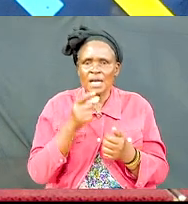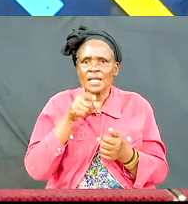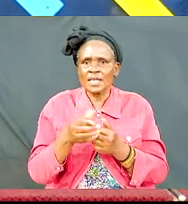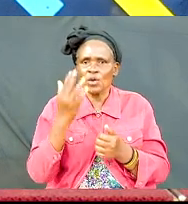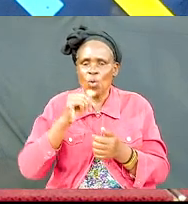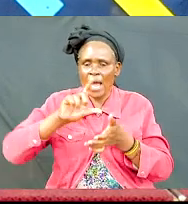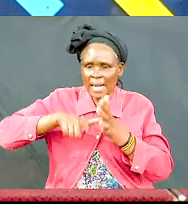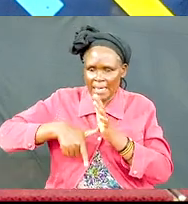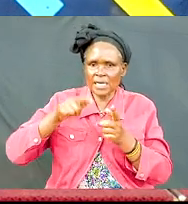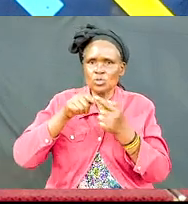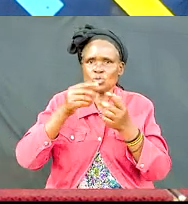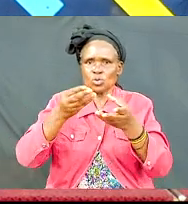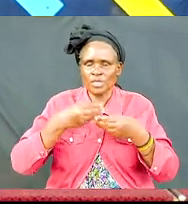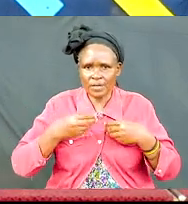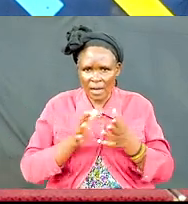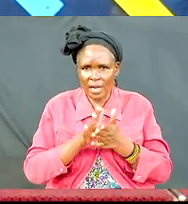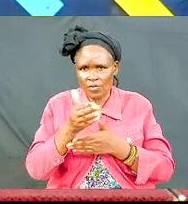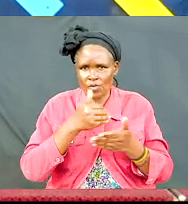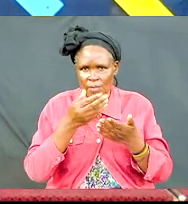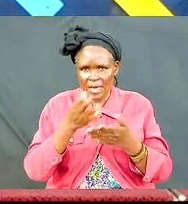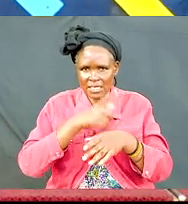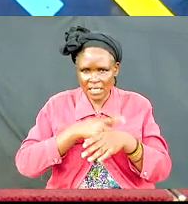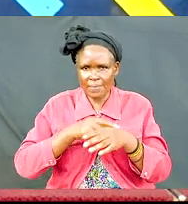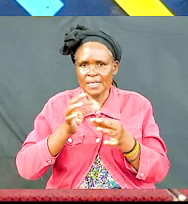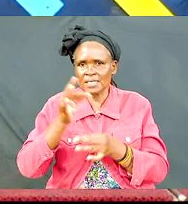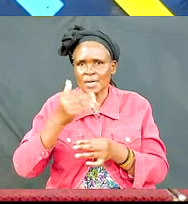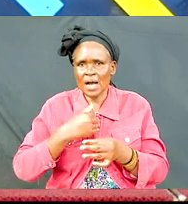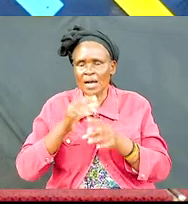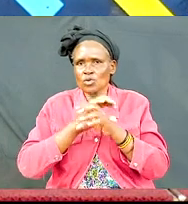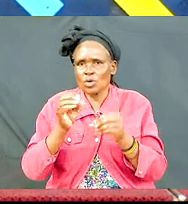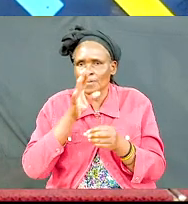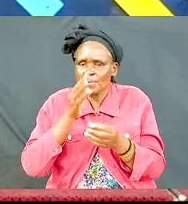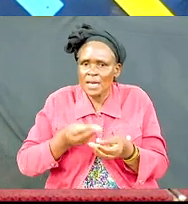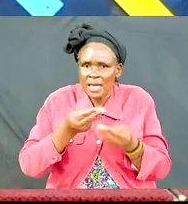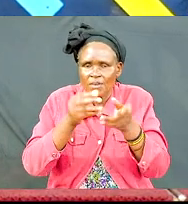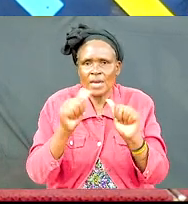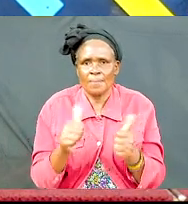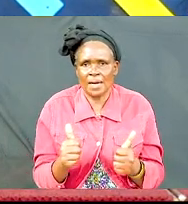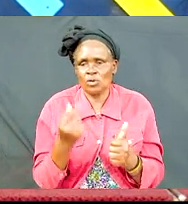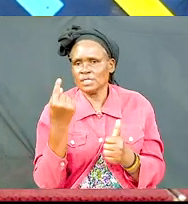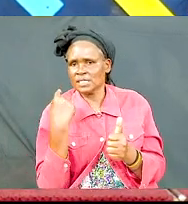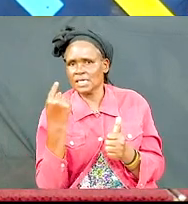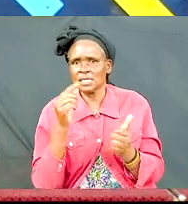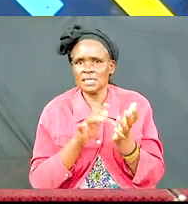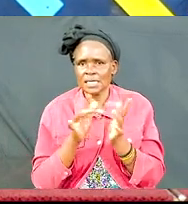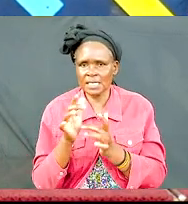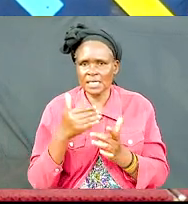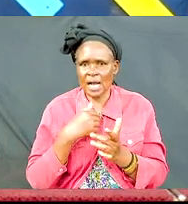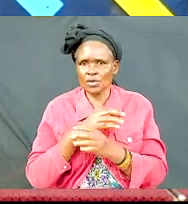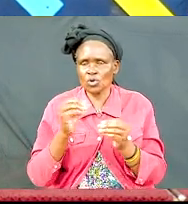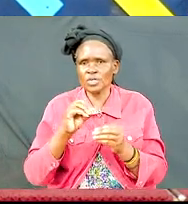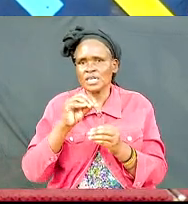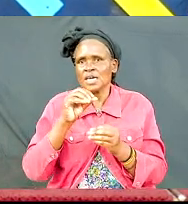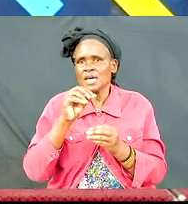to receive. Up to that time, the Spirit had not been given, since Jesus had not yet